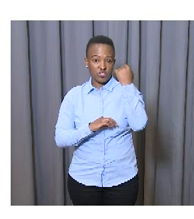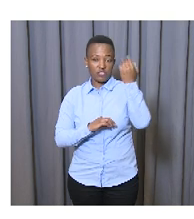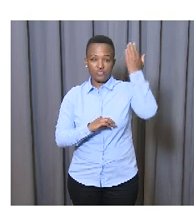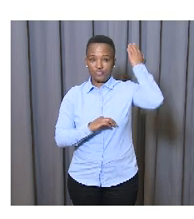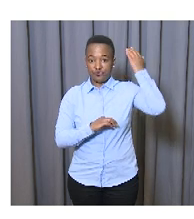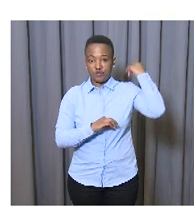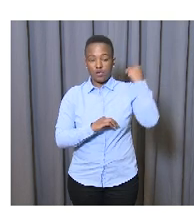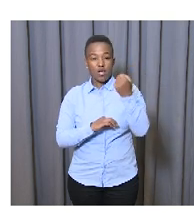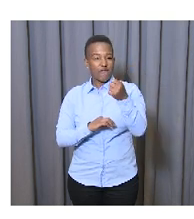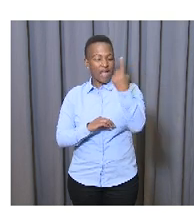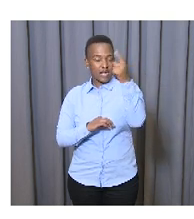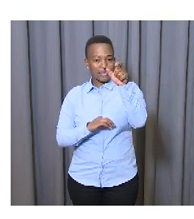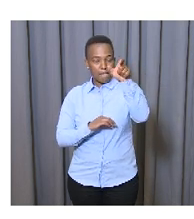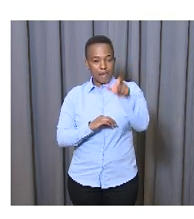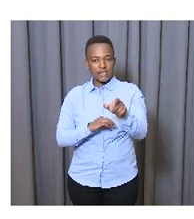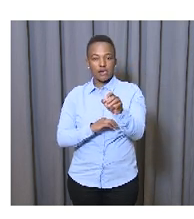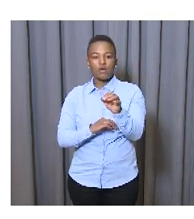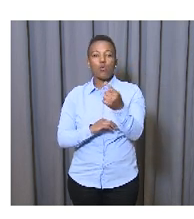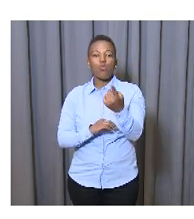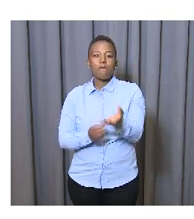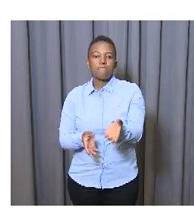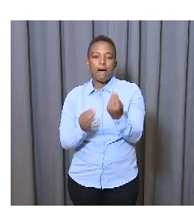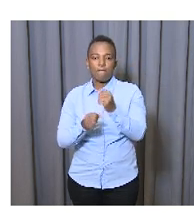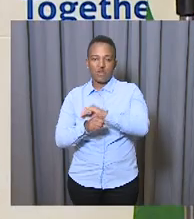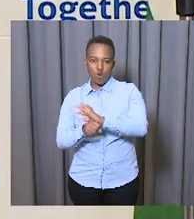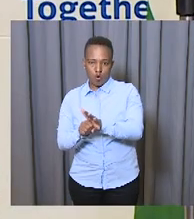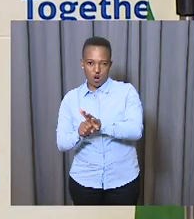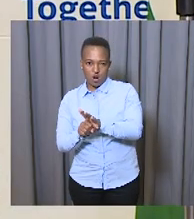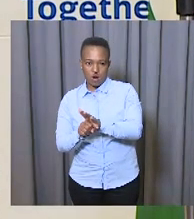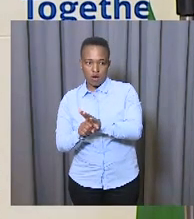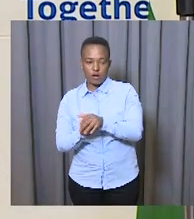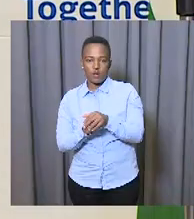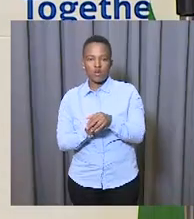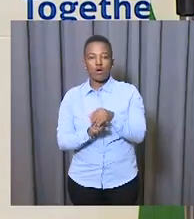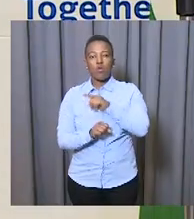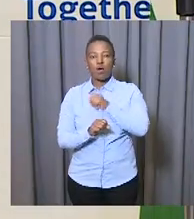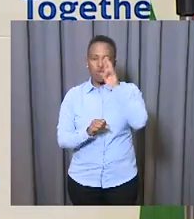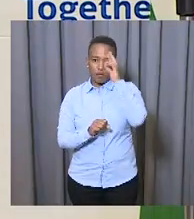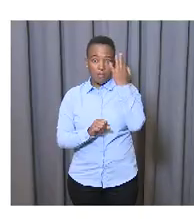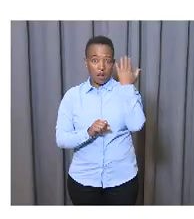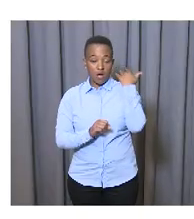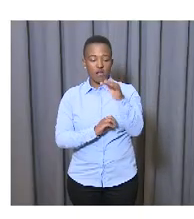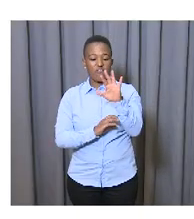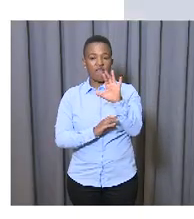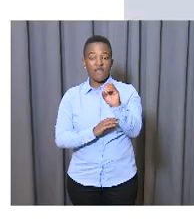the first positive case in Gauteng. You would recall that there was a period where 50% of the